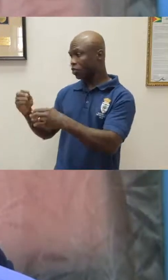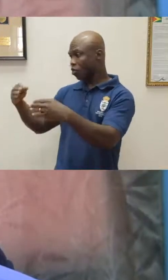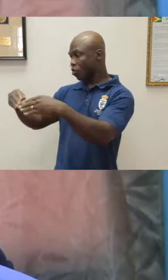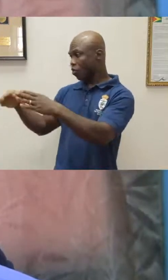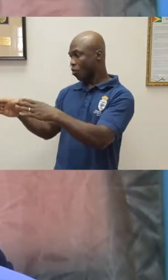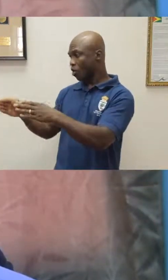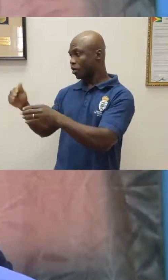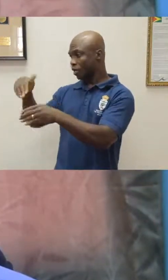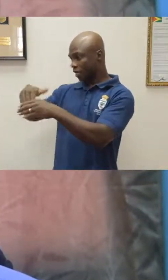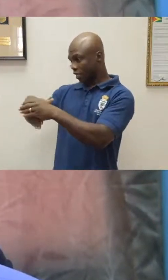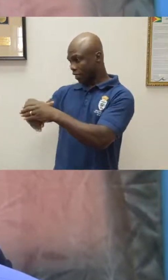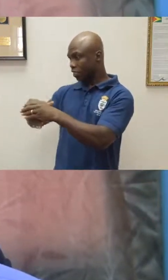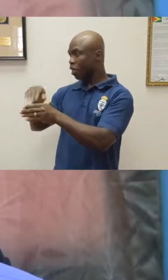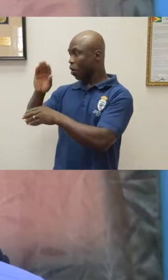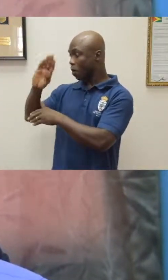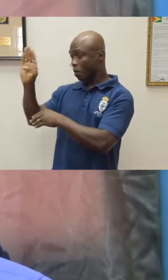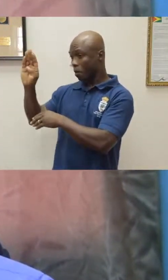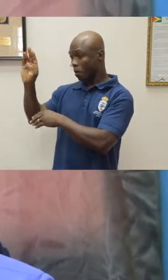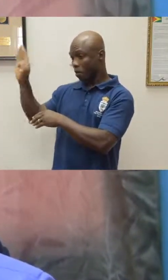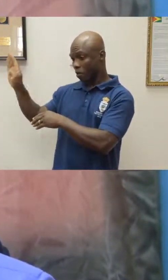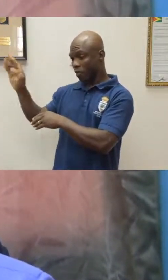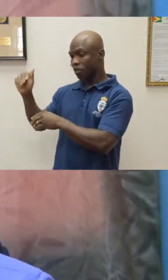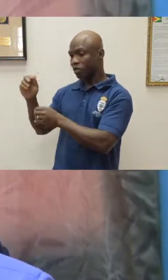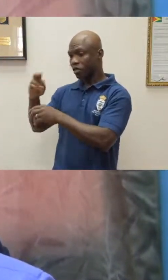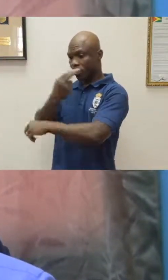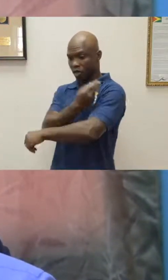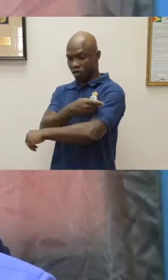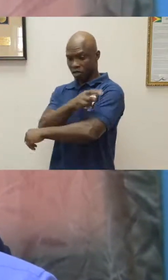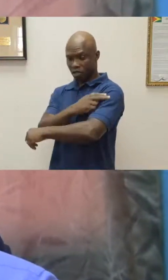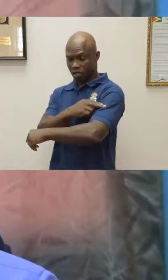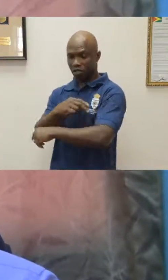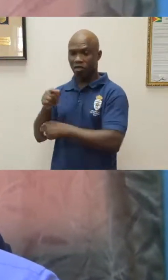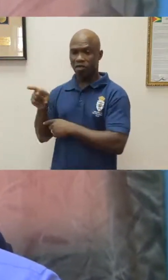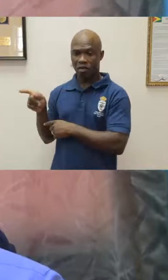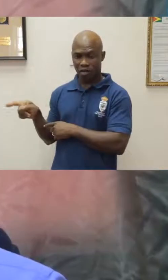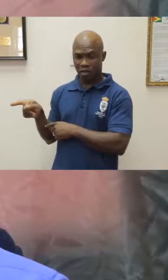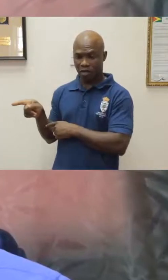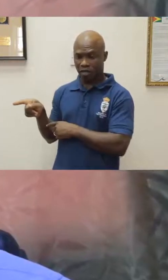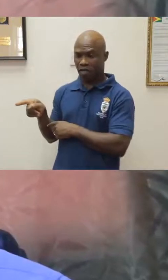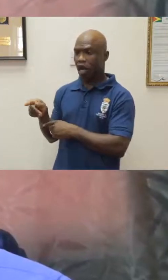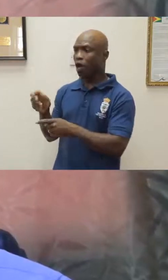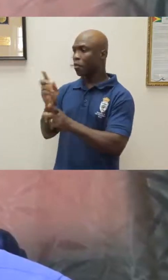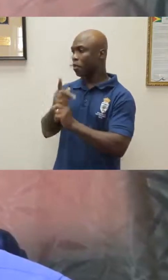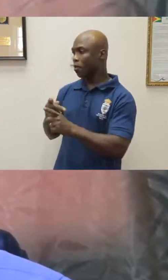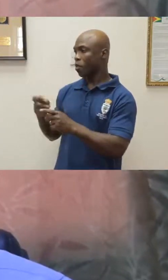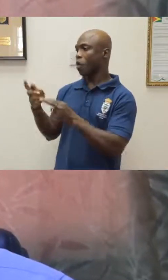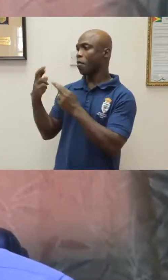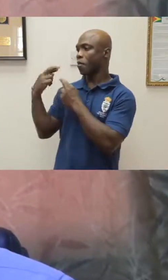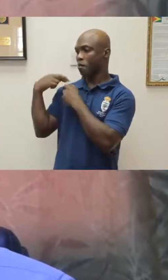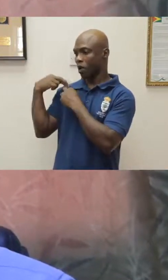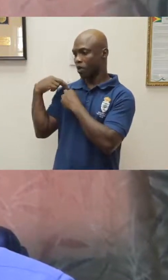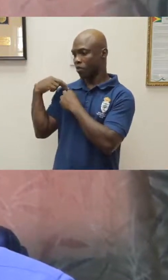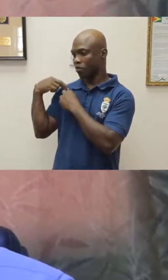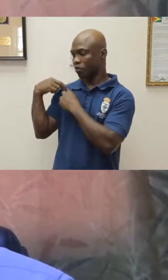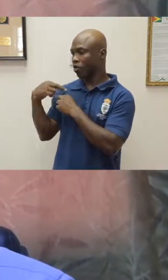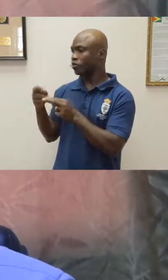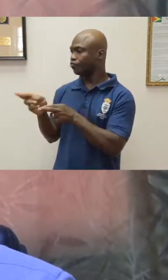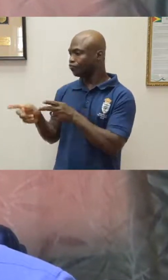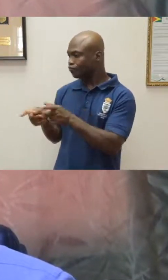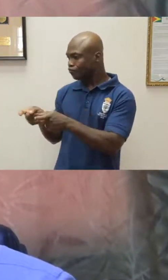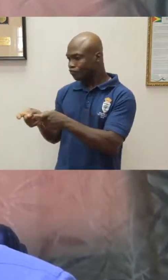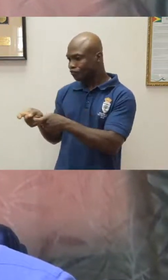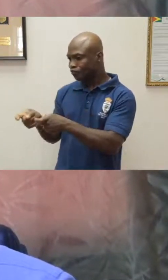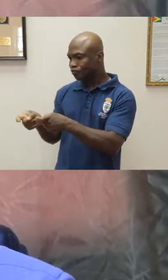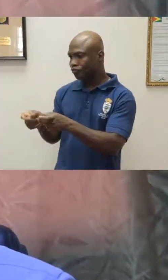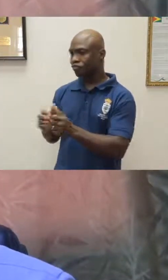designated for the isolation and proper management of COVID-19 positive patients. Efficient laboratory practices